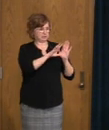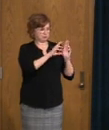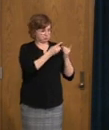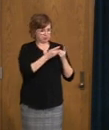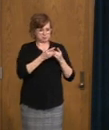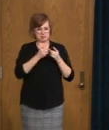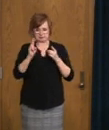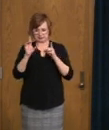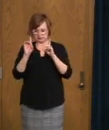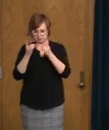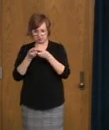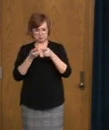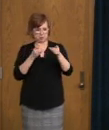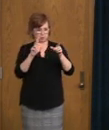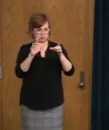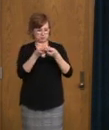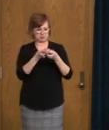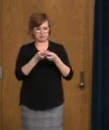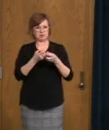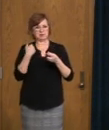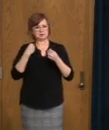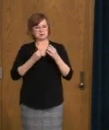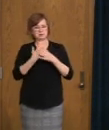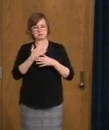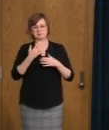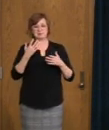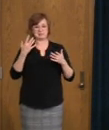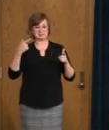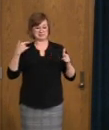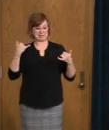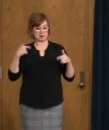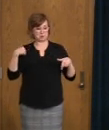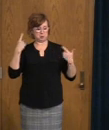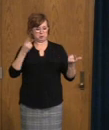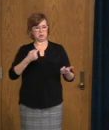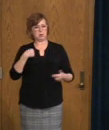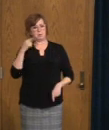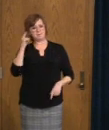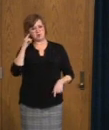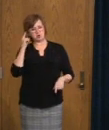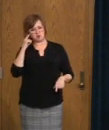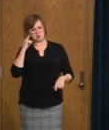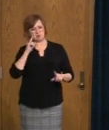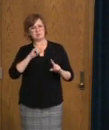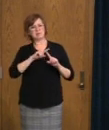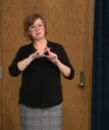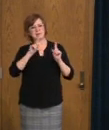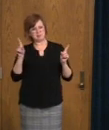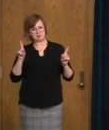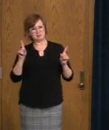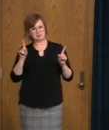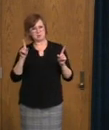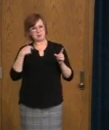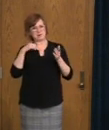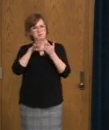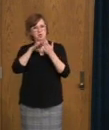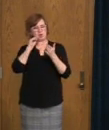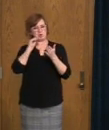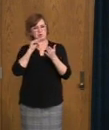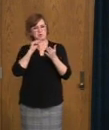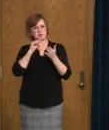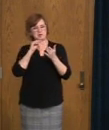since that time is more information about how COVID patients are treated clinically, which